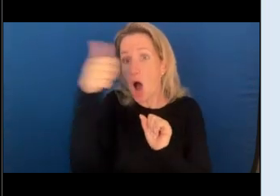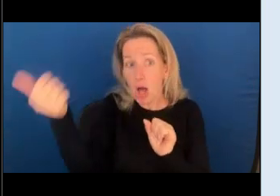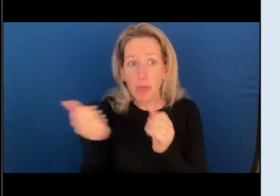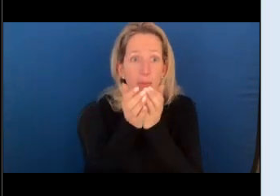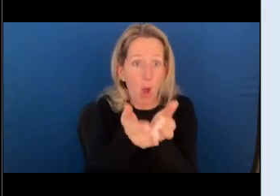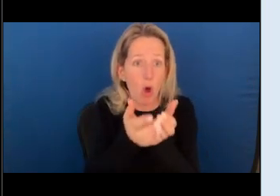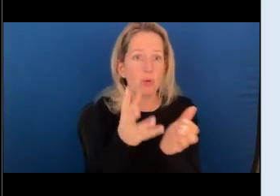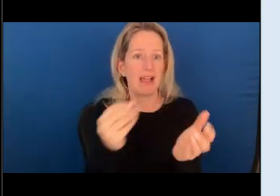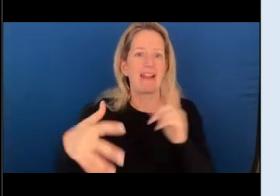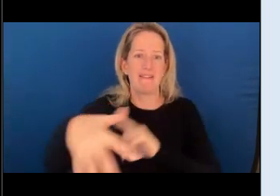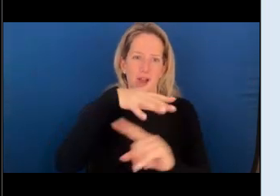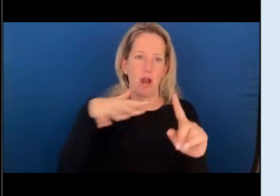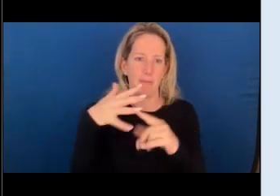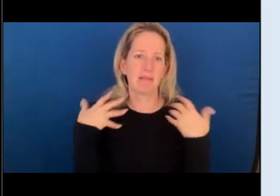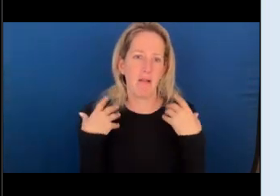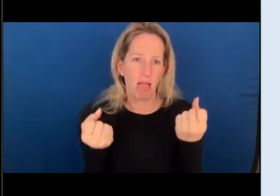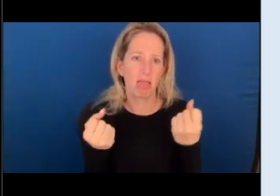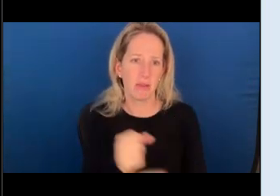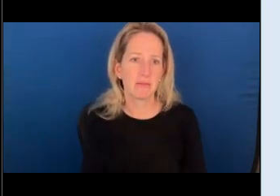environmental health.